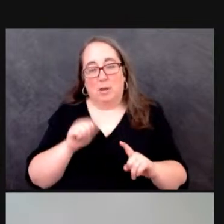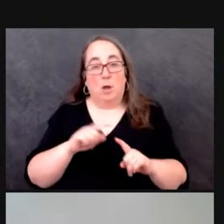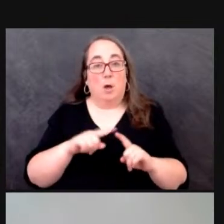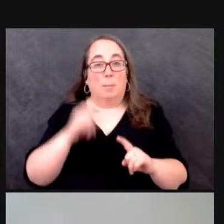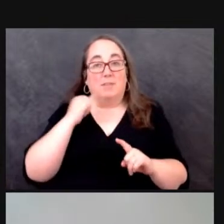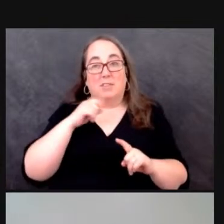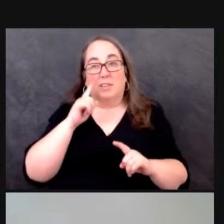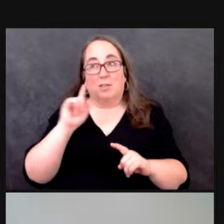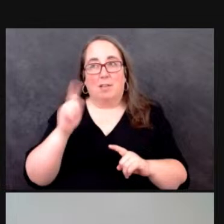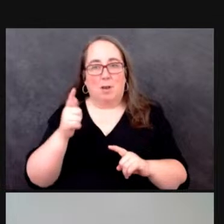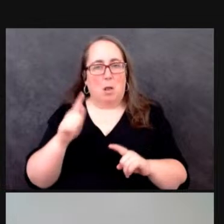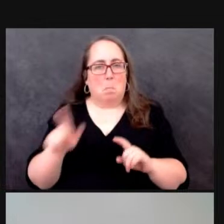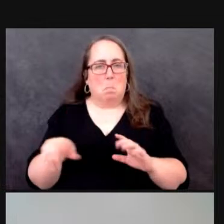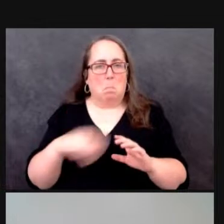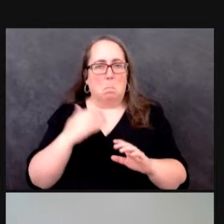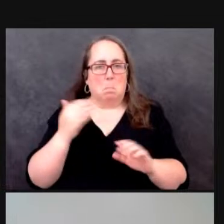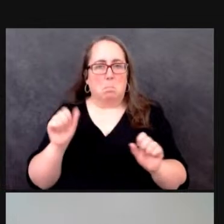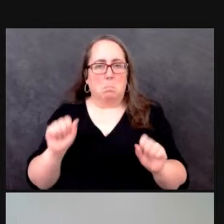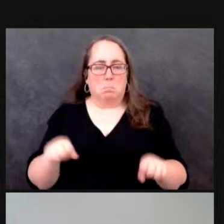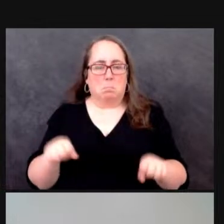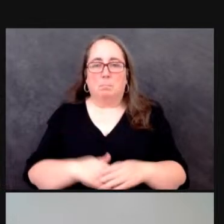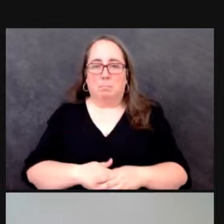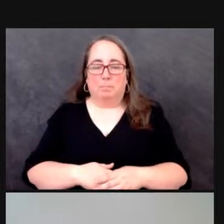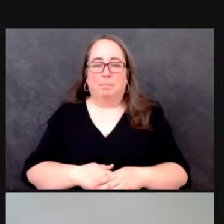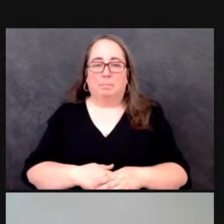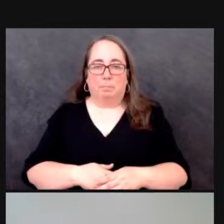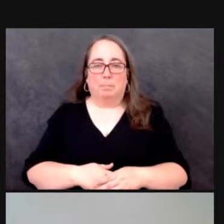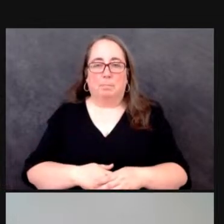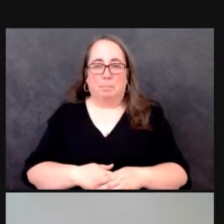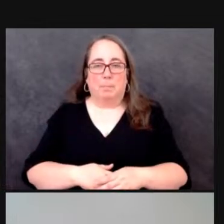of something later, please feel free to give me a